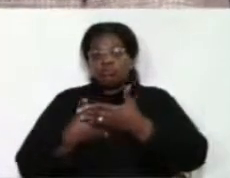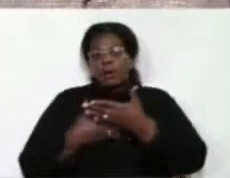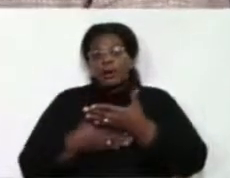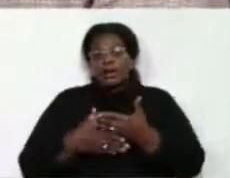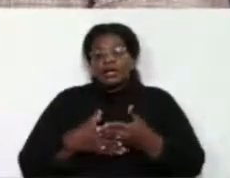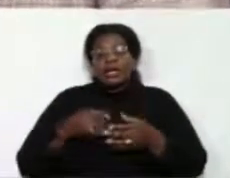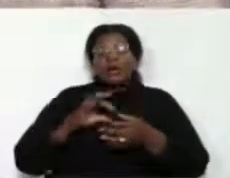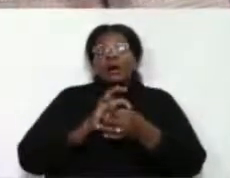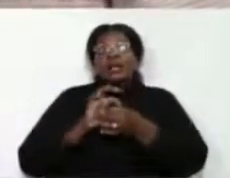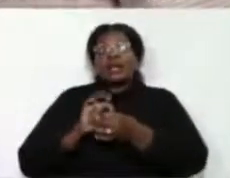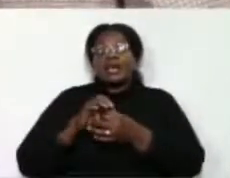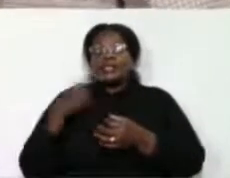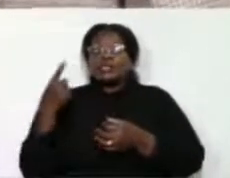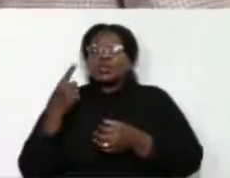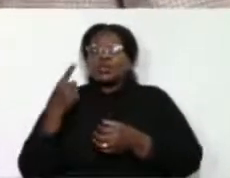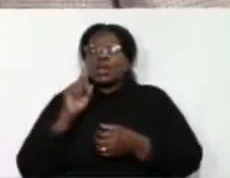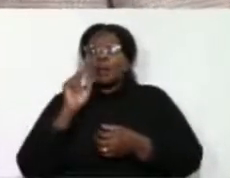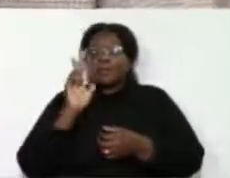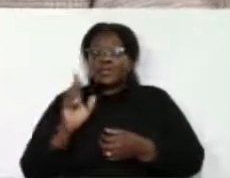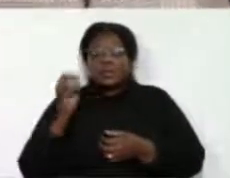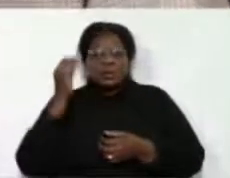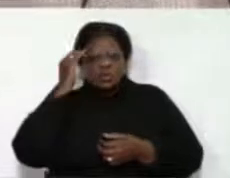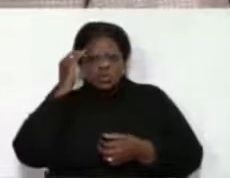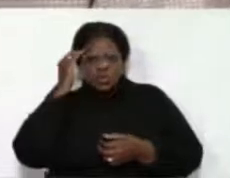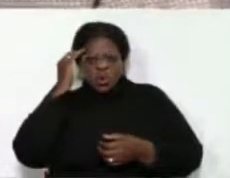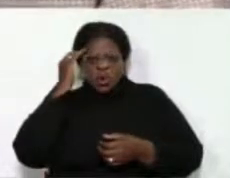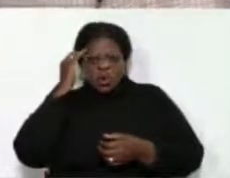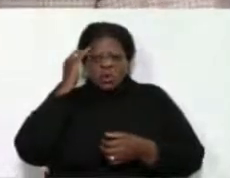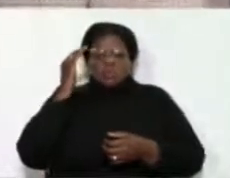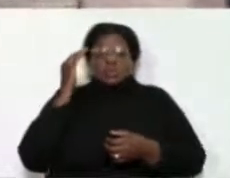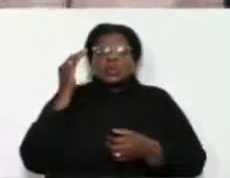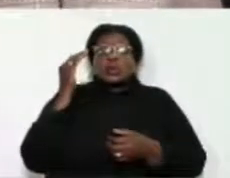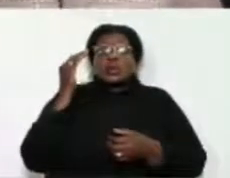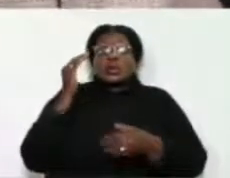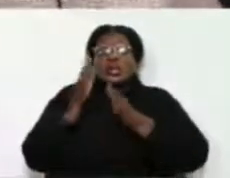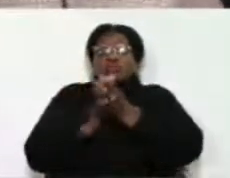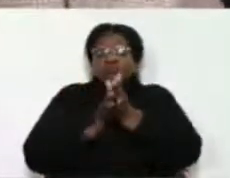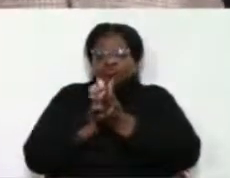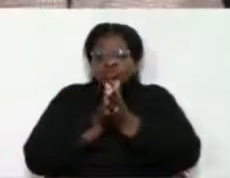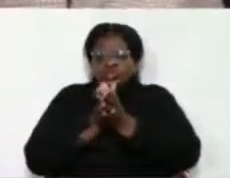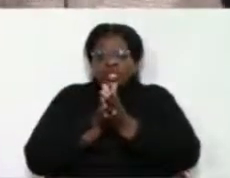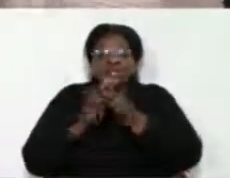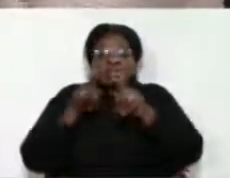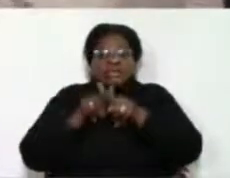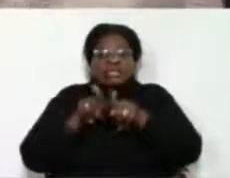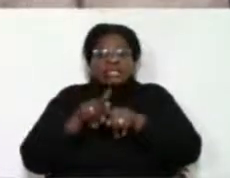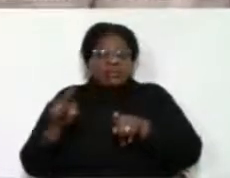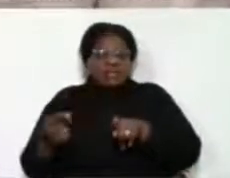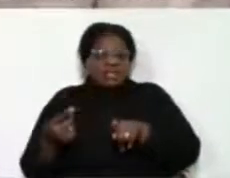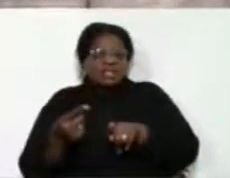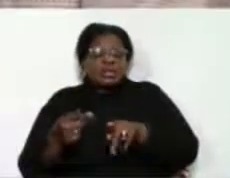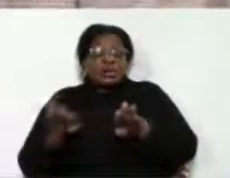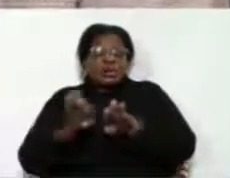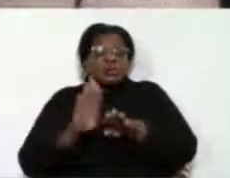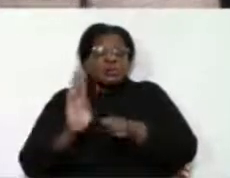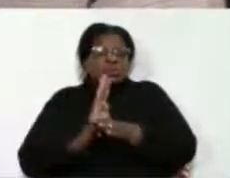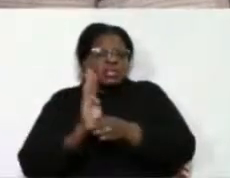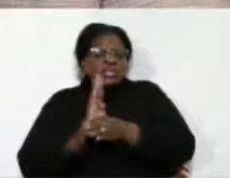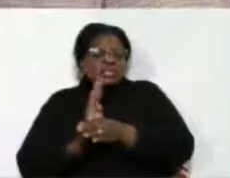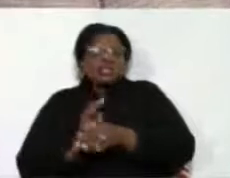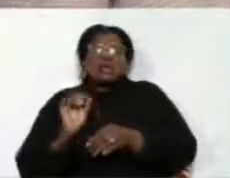is just somebody you knew before, you have a common interest, you register a business together, and it's Absai and Martin CC.